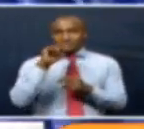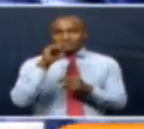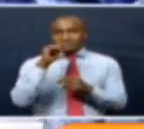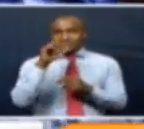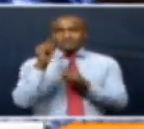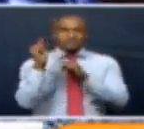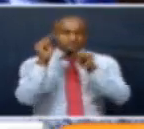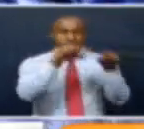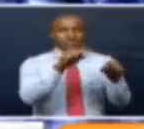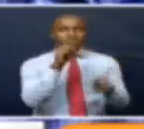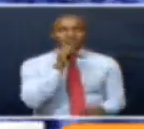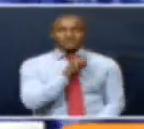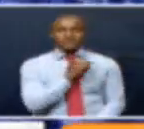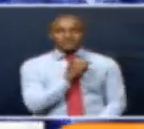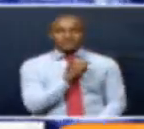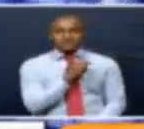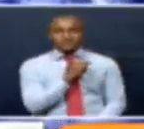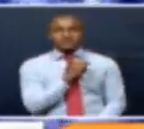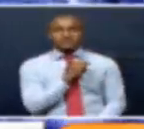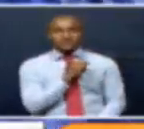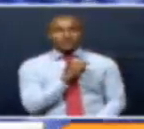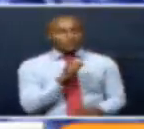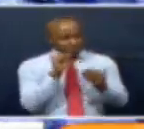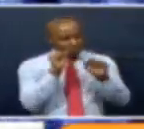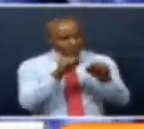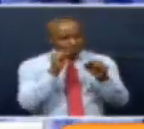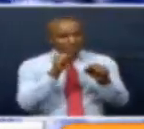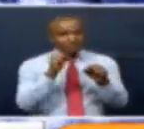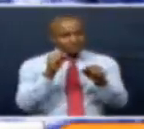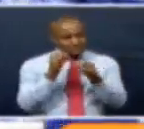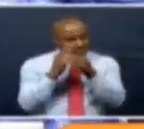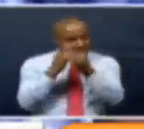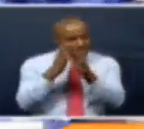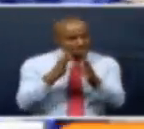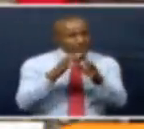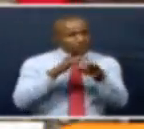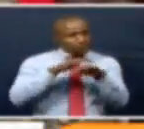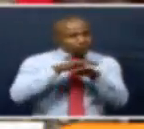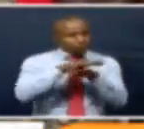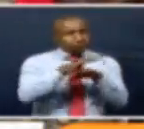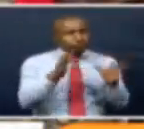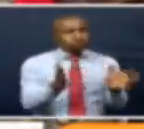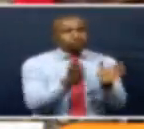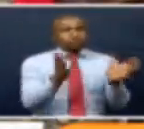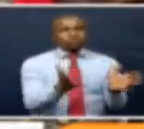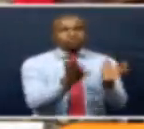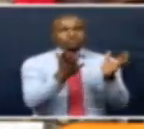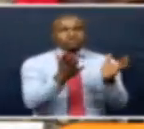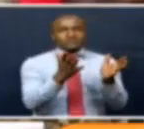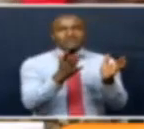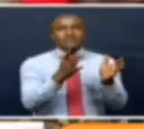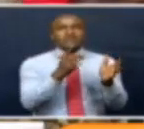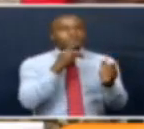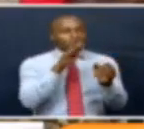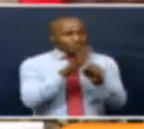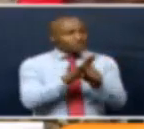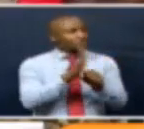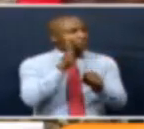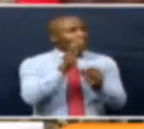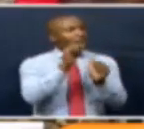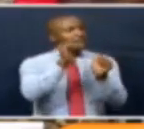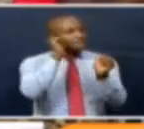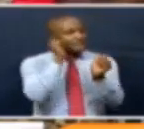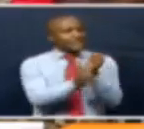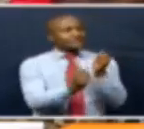with intelligence placing possible incitement as a reason for the perennial banditry here. Matiang’i vowed an indiscriminate punishment on